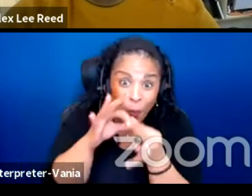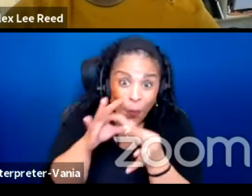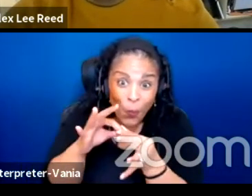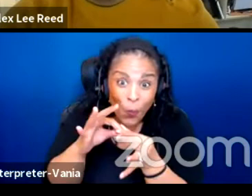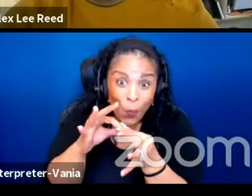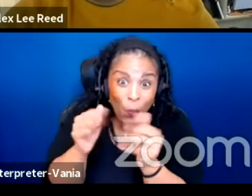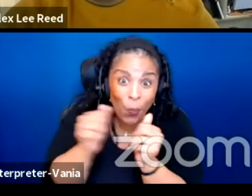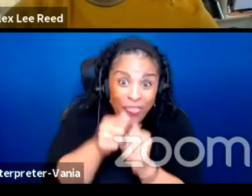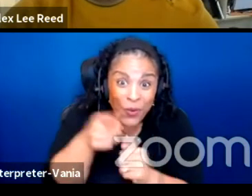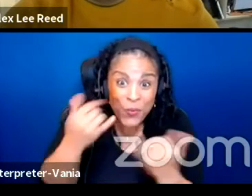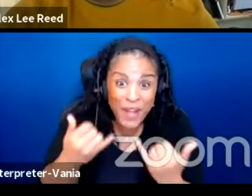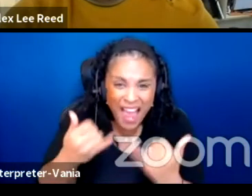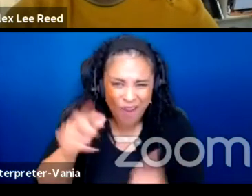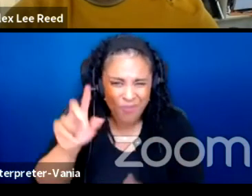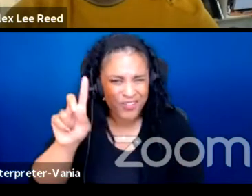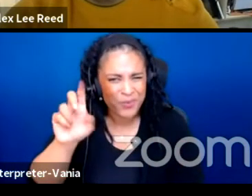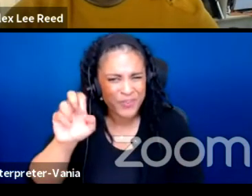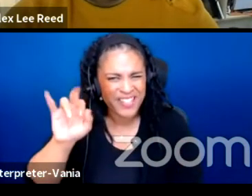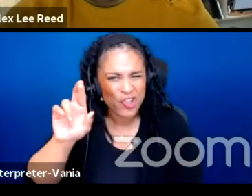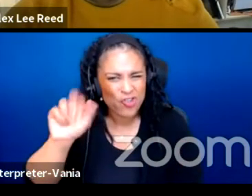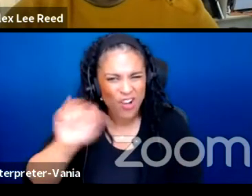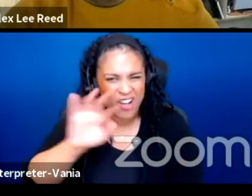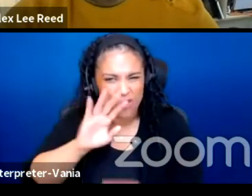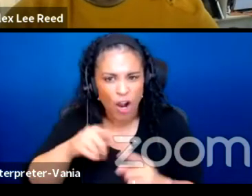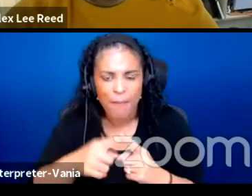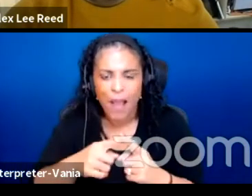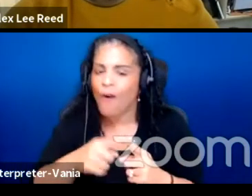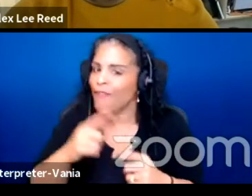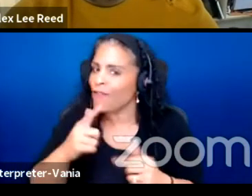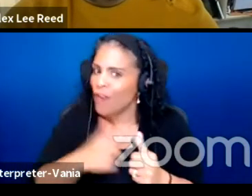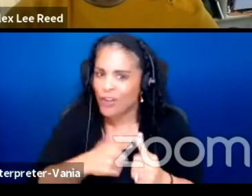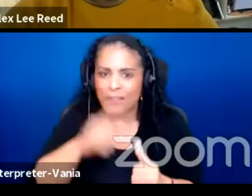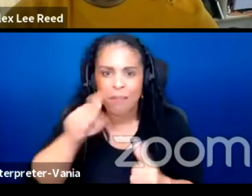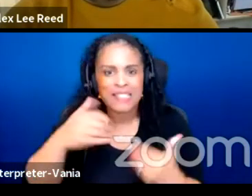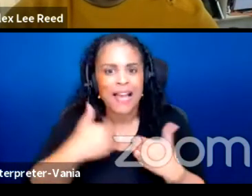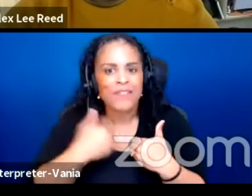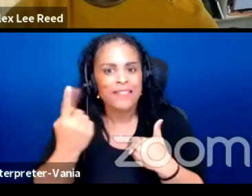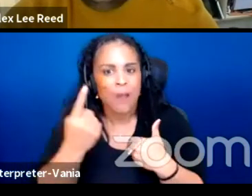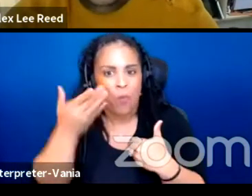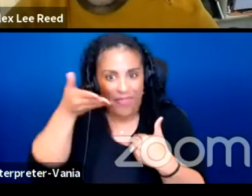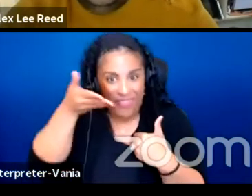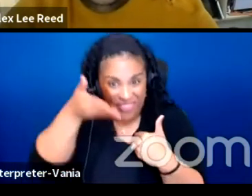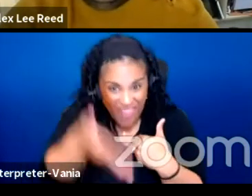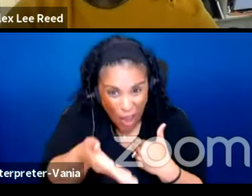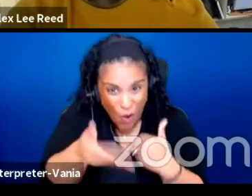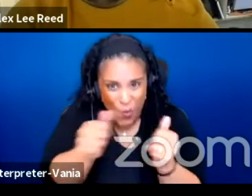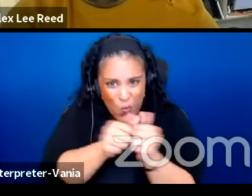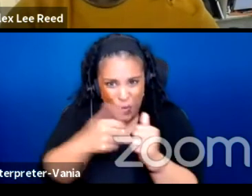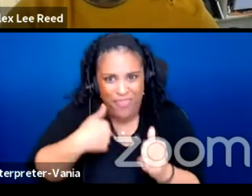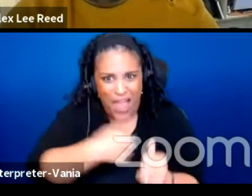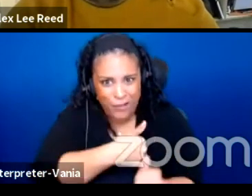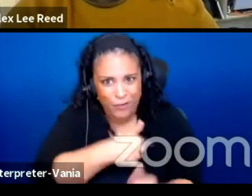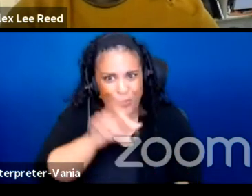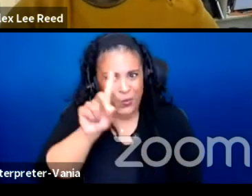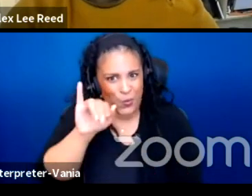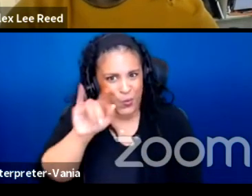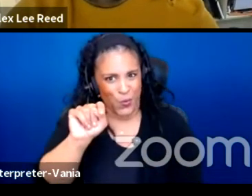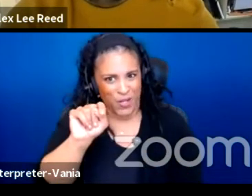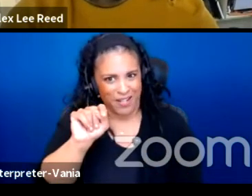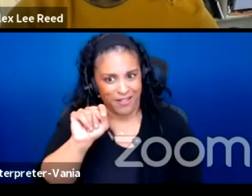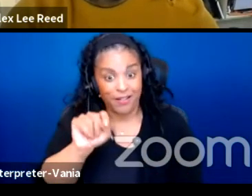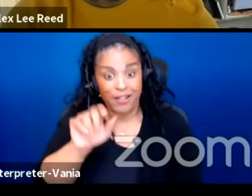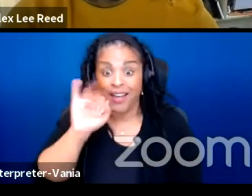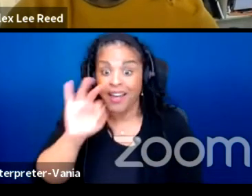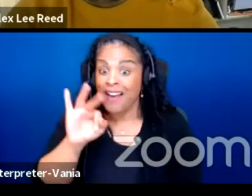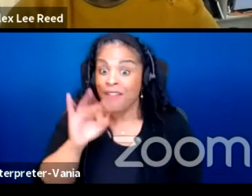that Deidre was talking about, unless there's somebody else in the room to do it. And when there are too